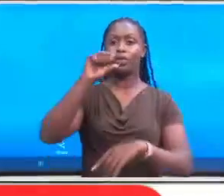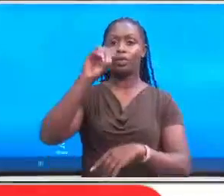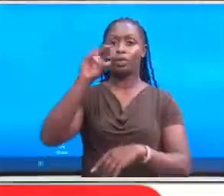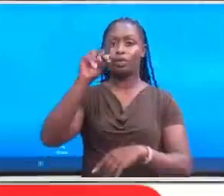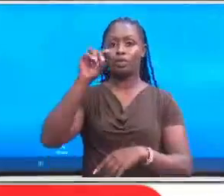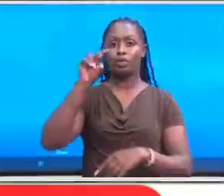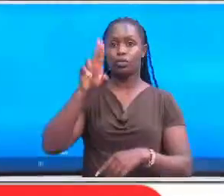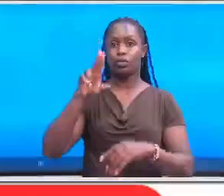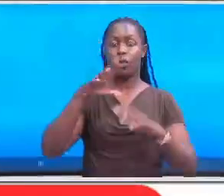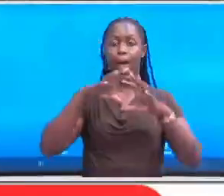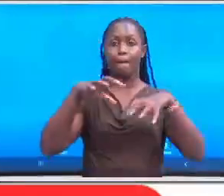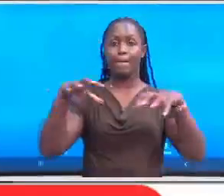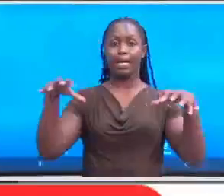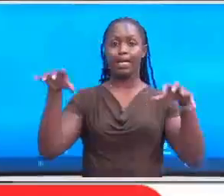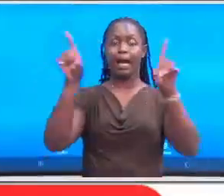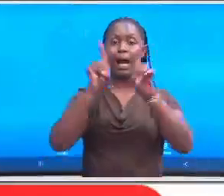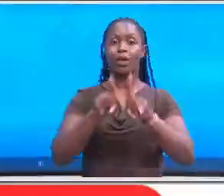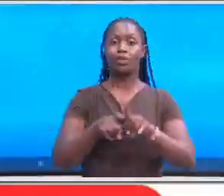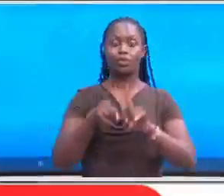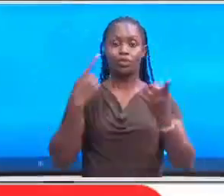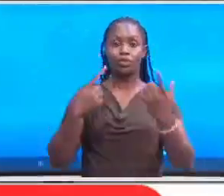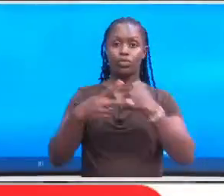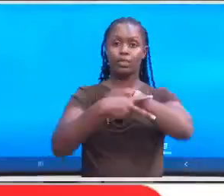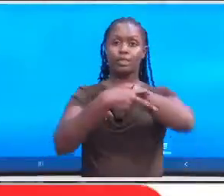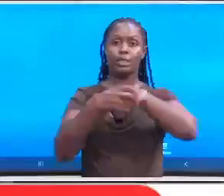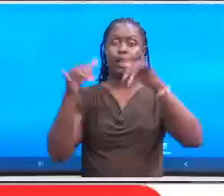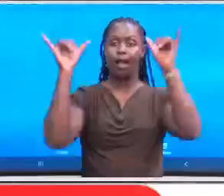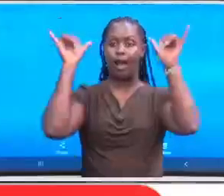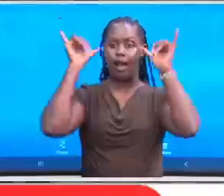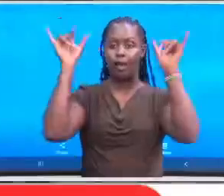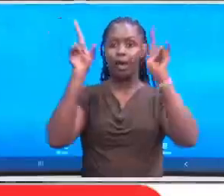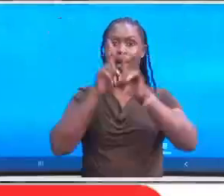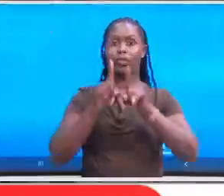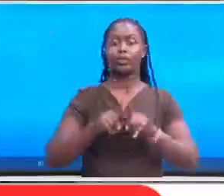cattle, prompting the locals to raise their voices.